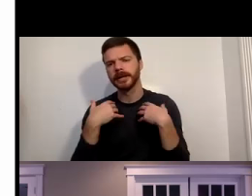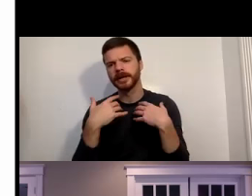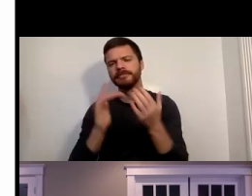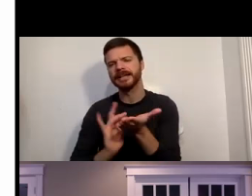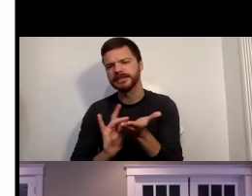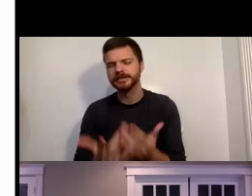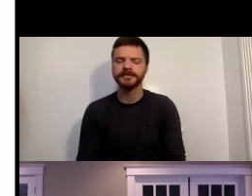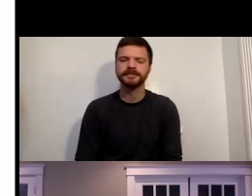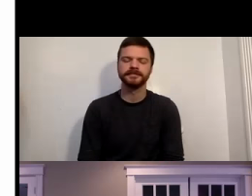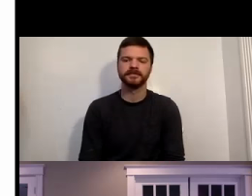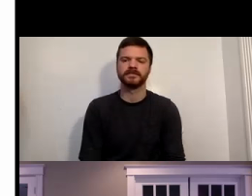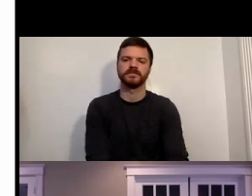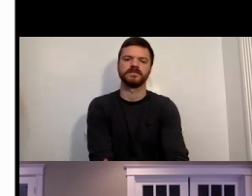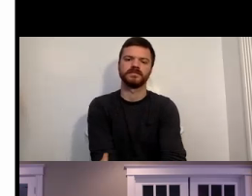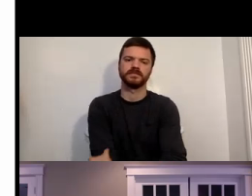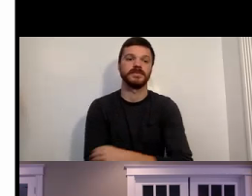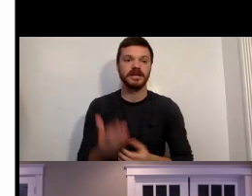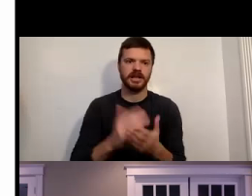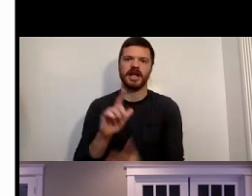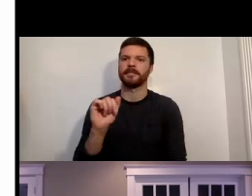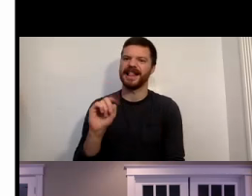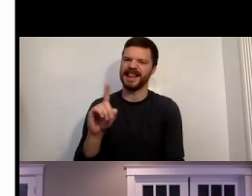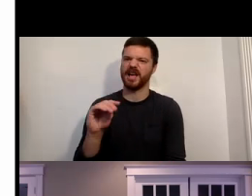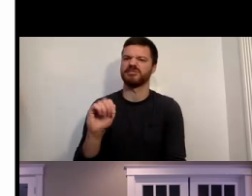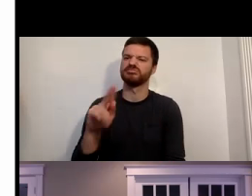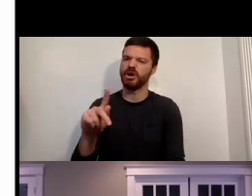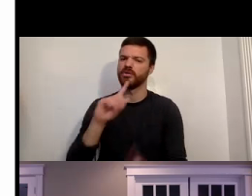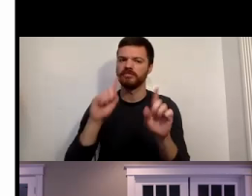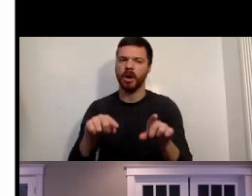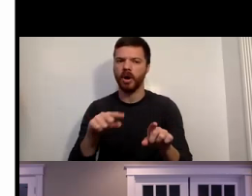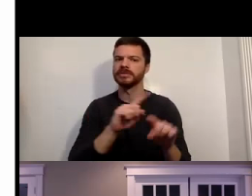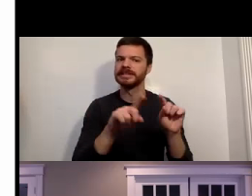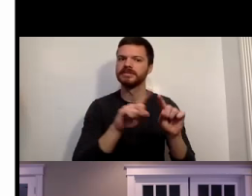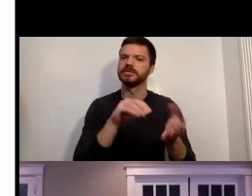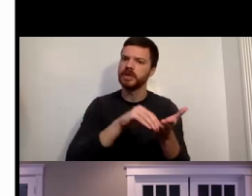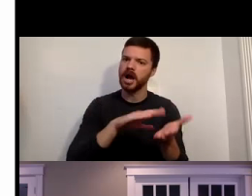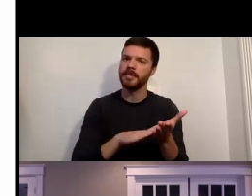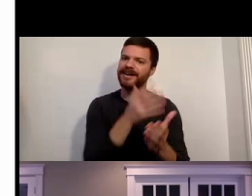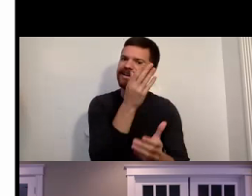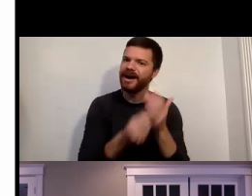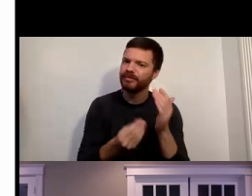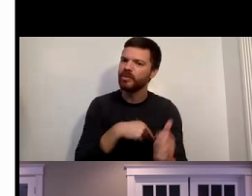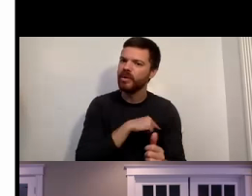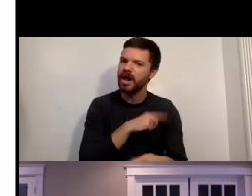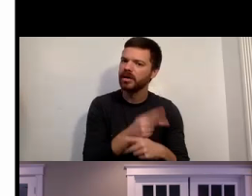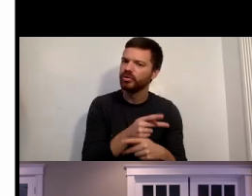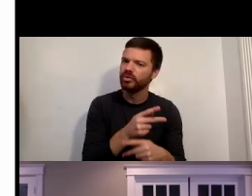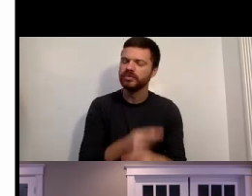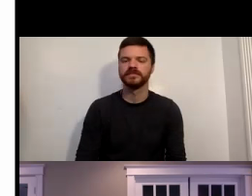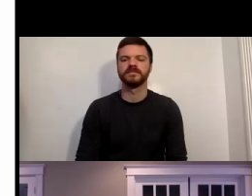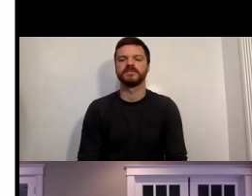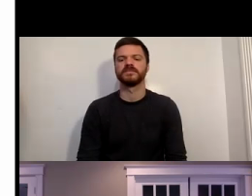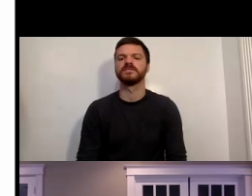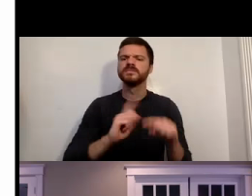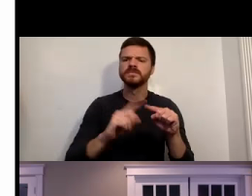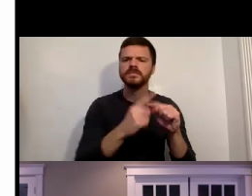and starting with some of these landmark reports on your left, documenting gaps in quality of care. And these gaps in